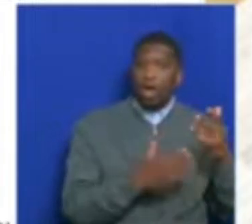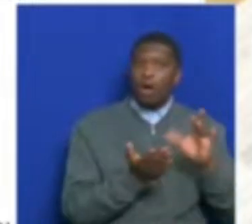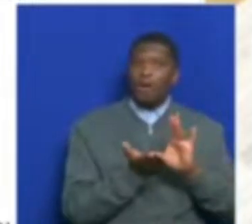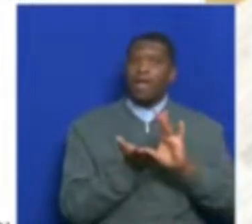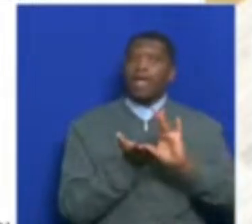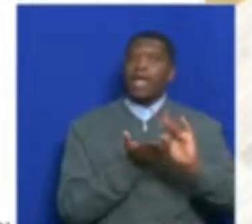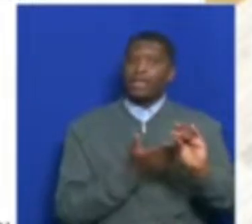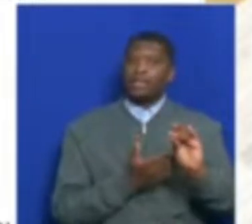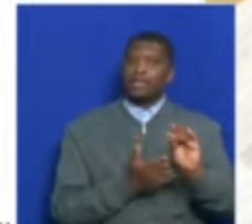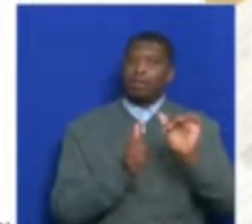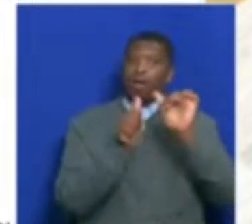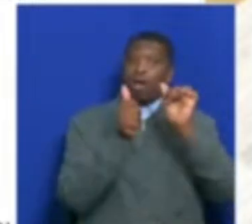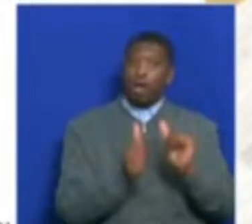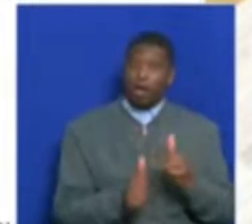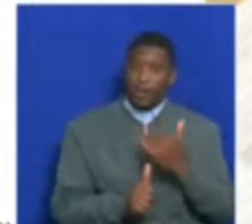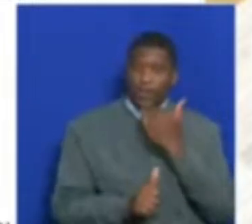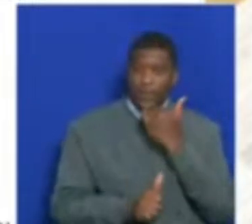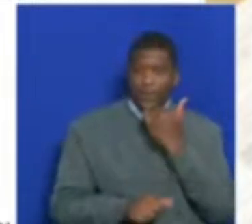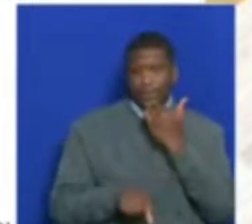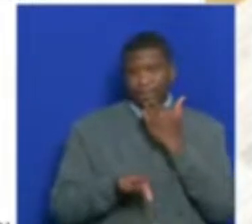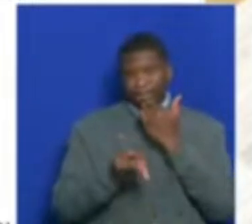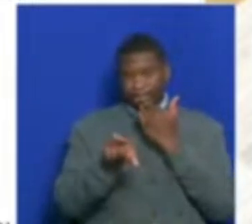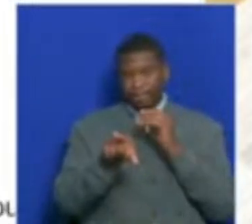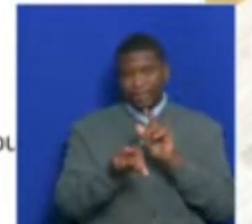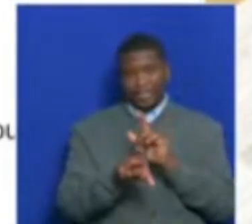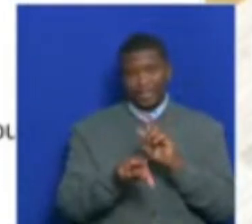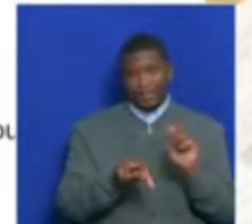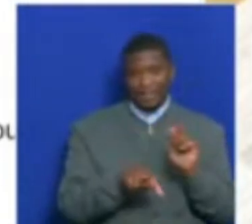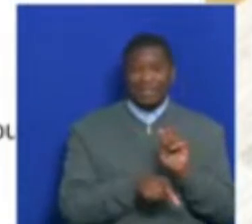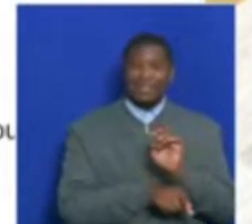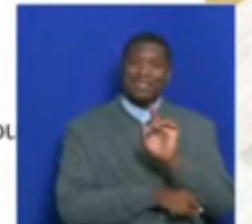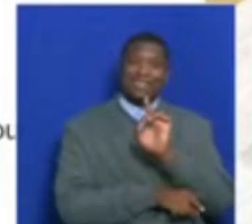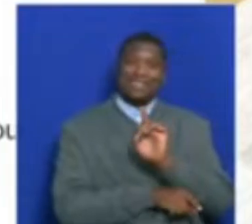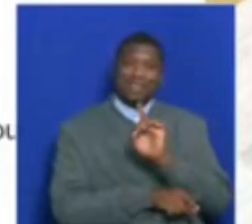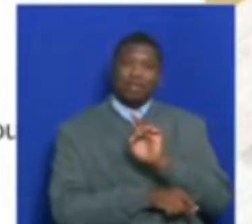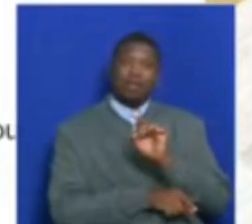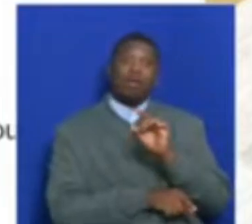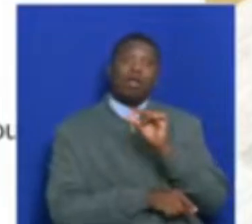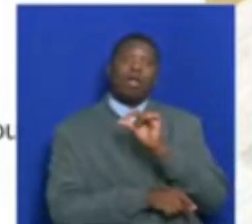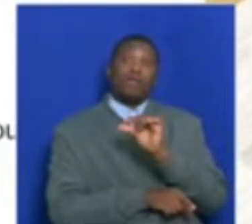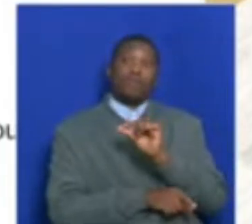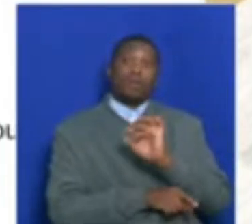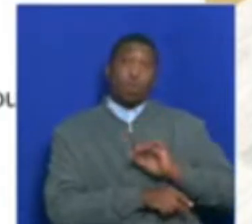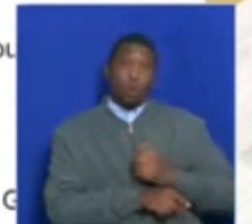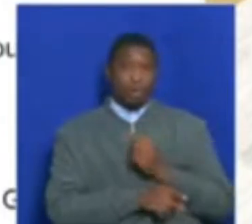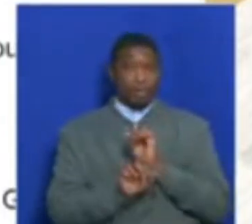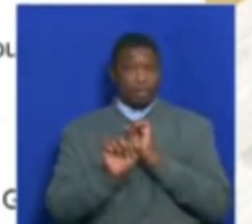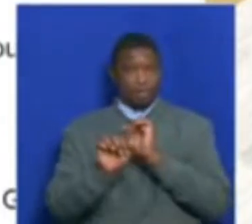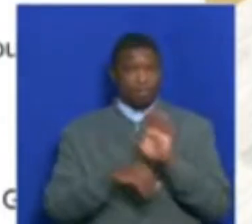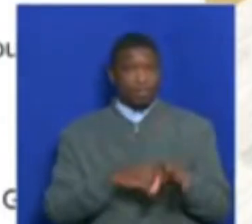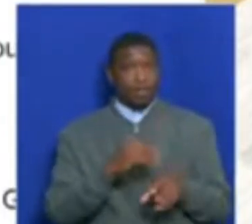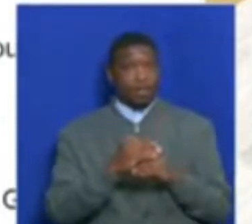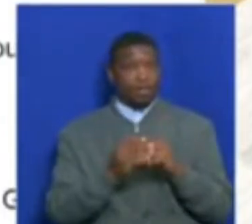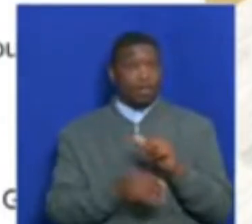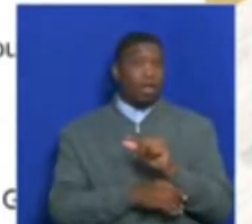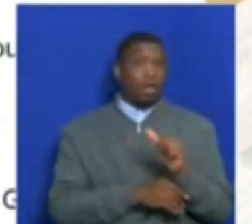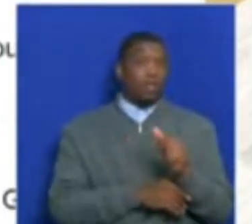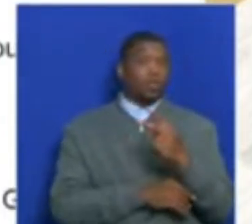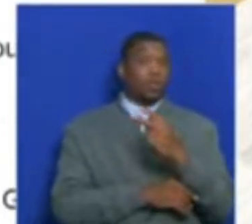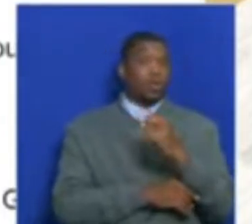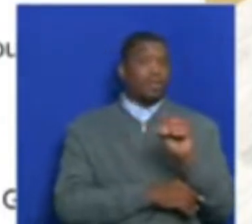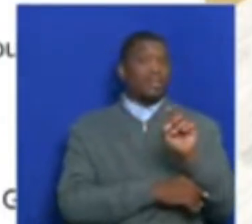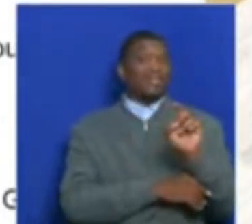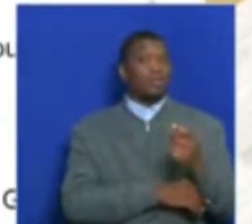into accounts of Lieutenant Colonel Dina Govender and his wife. Another 200,000 for benefits